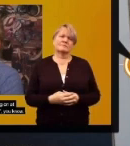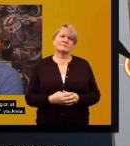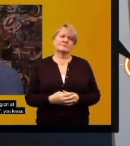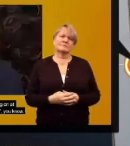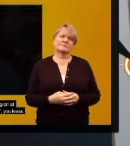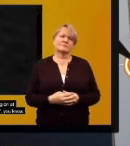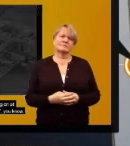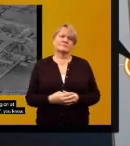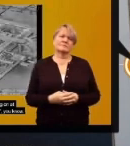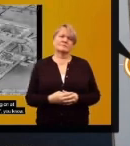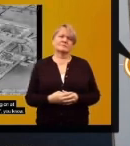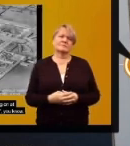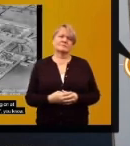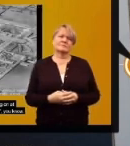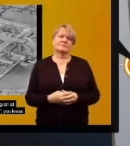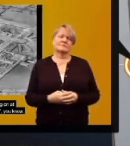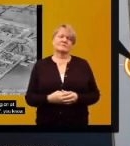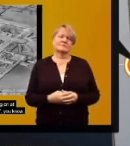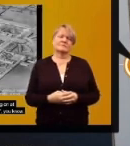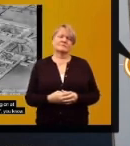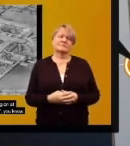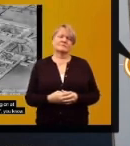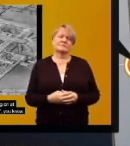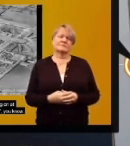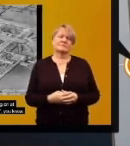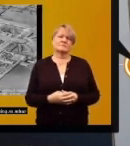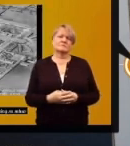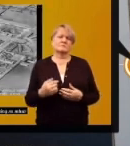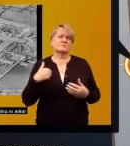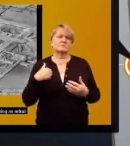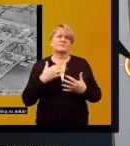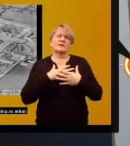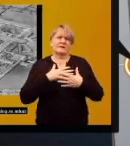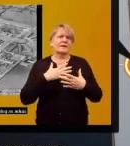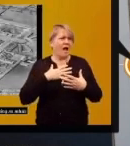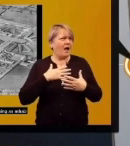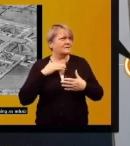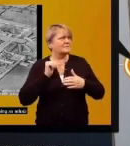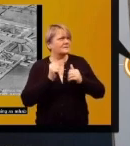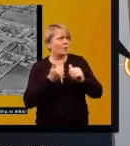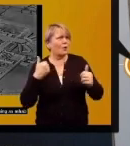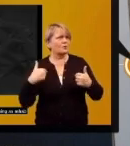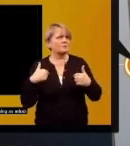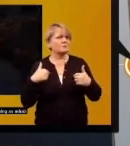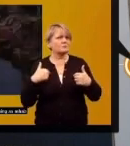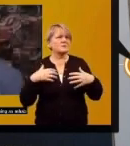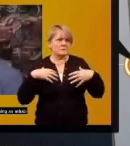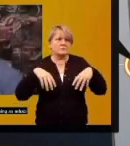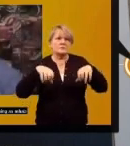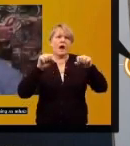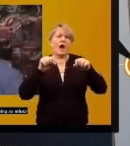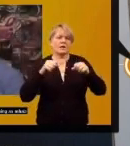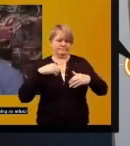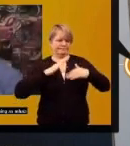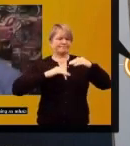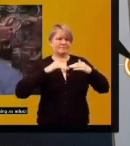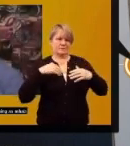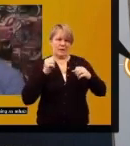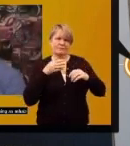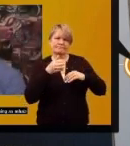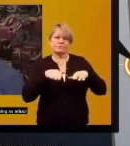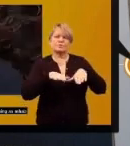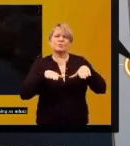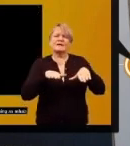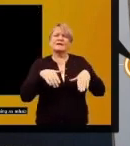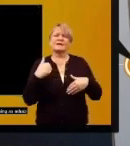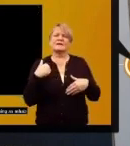Mandeville. Why don't you go and have a look? I did like sport. And I'd started to do a